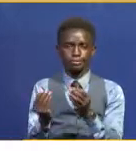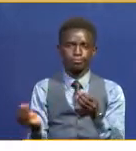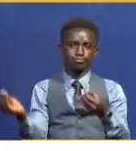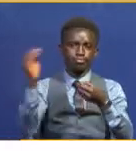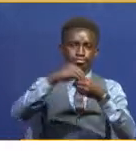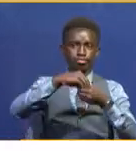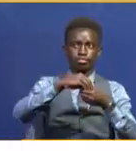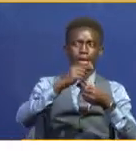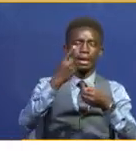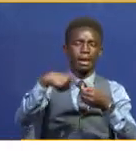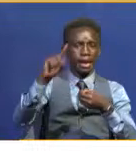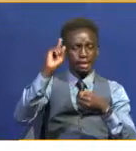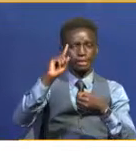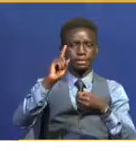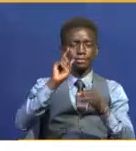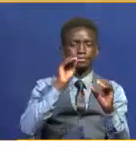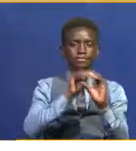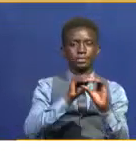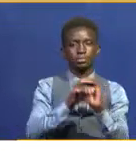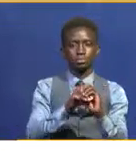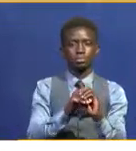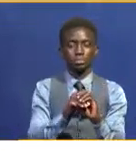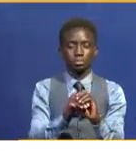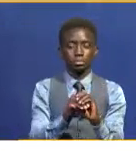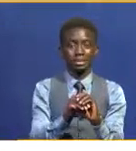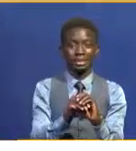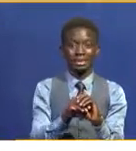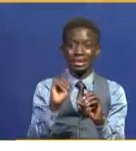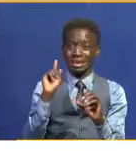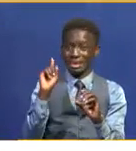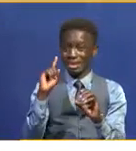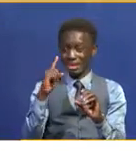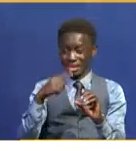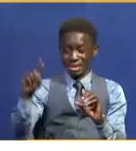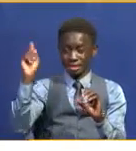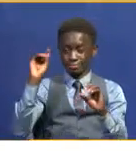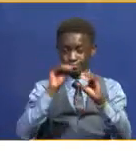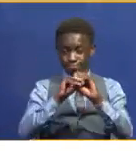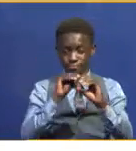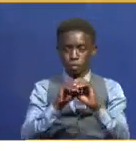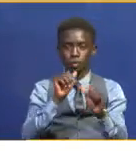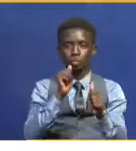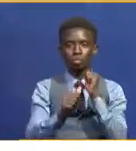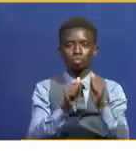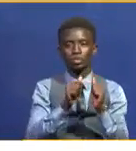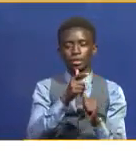kind of investments, and more so the right kind of investments are regulated investments.